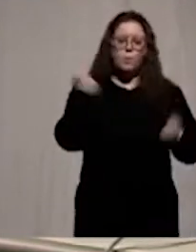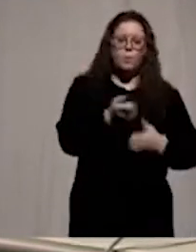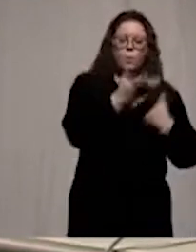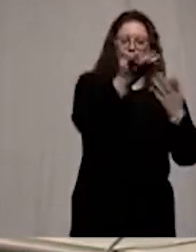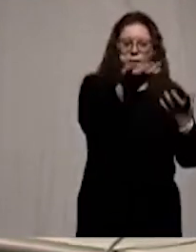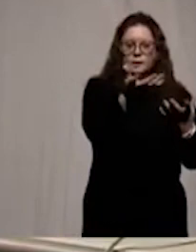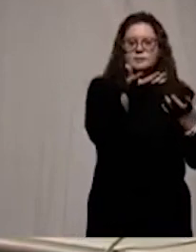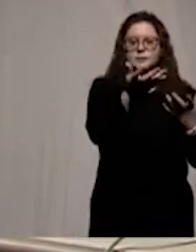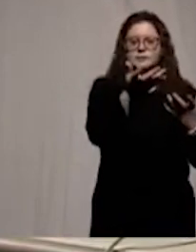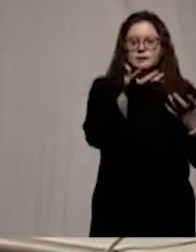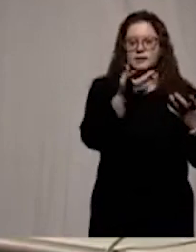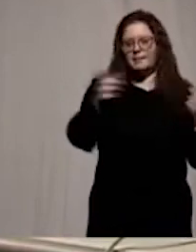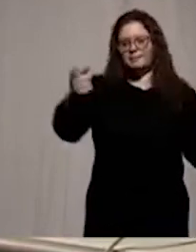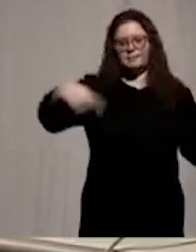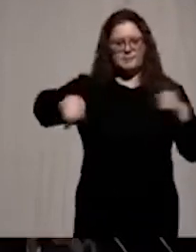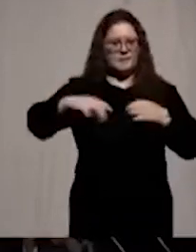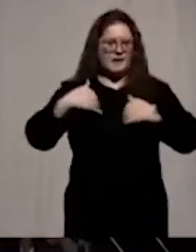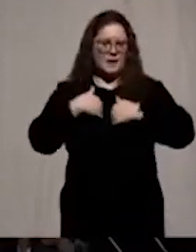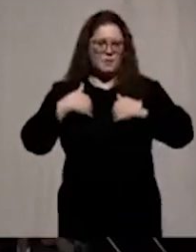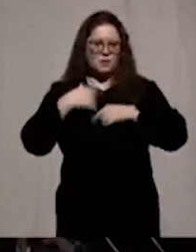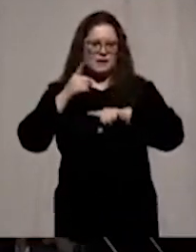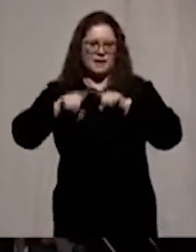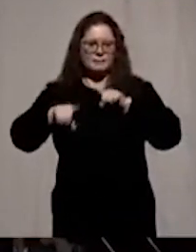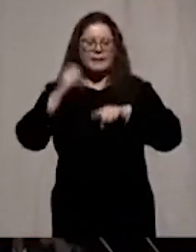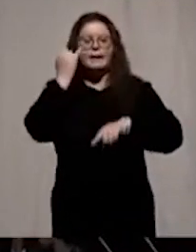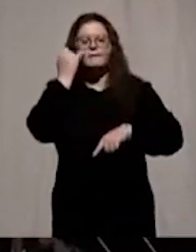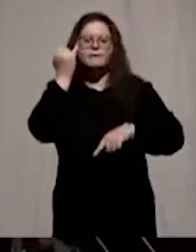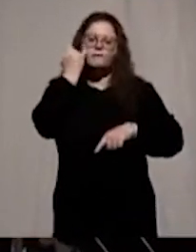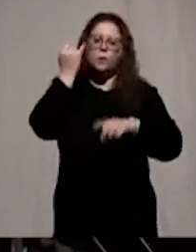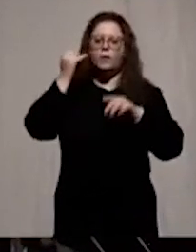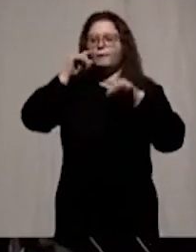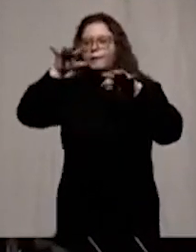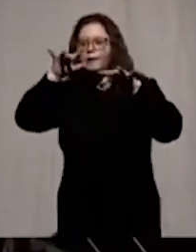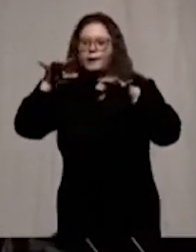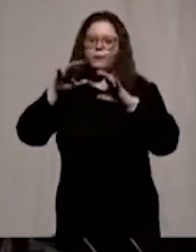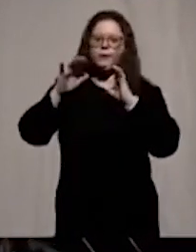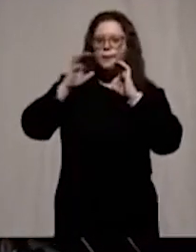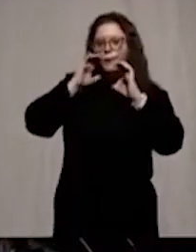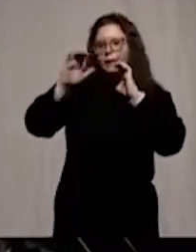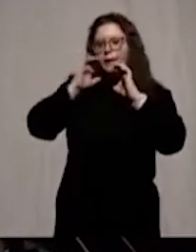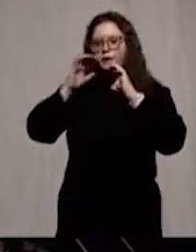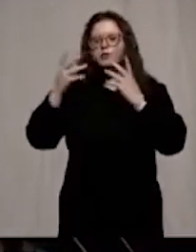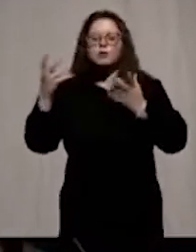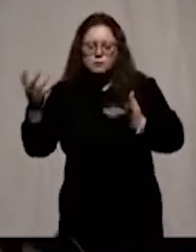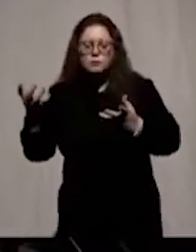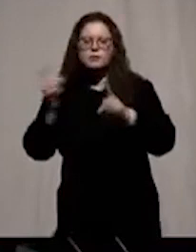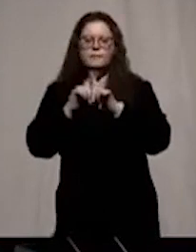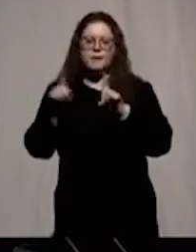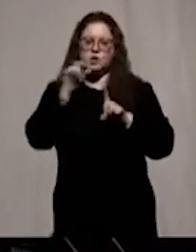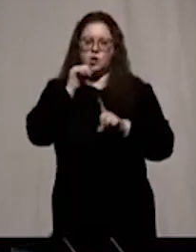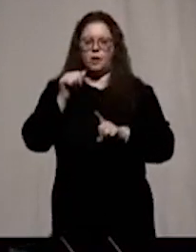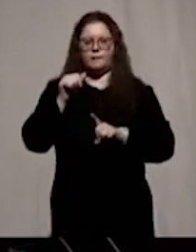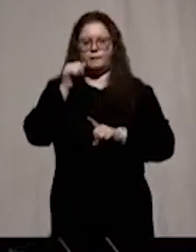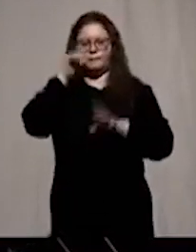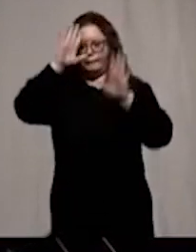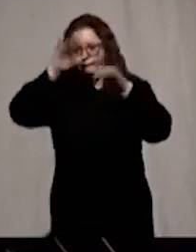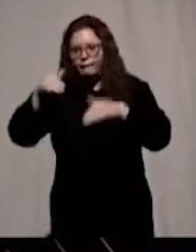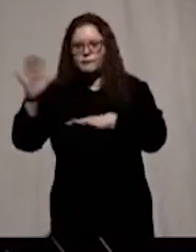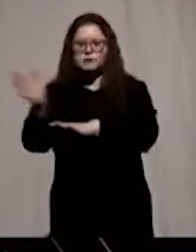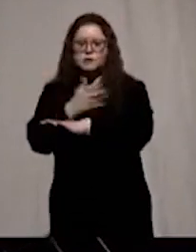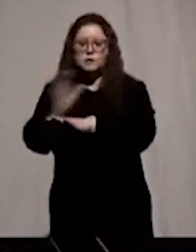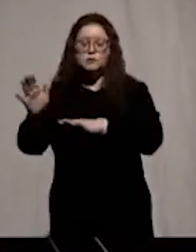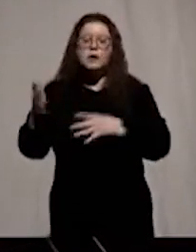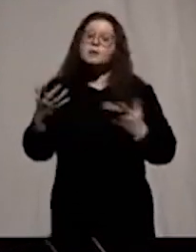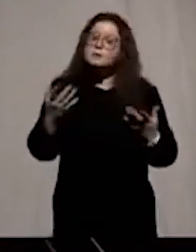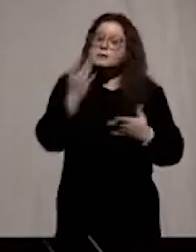beyond the animal's use of song for like just simply communication or just simply mating rituals or anything like that. I mean, some people do use songs for